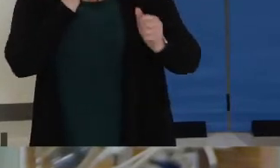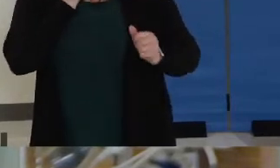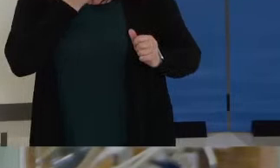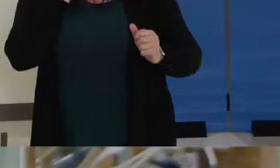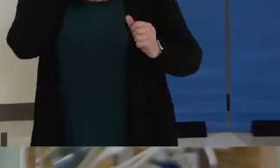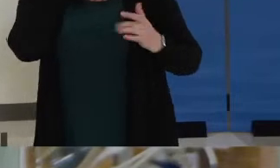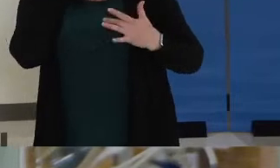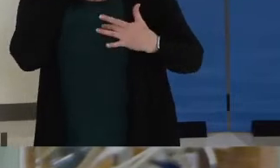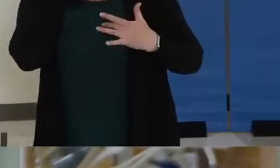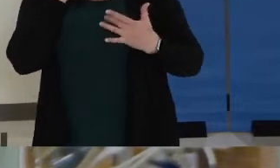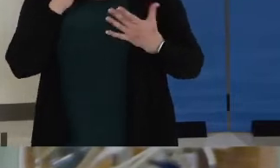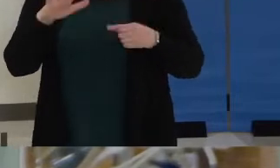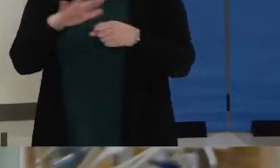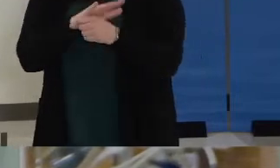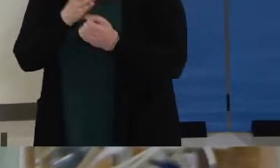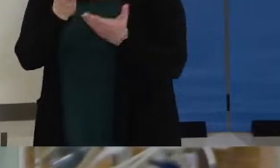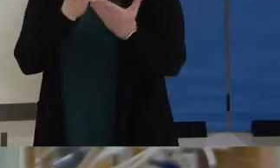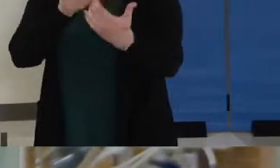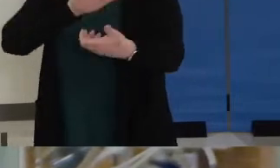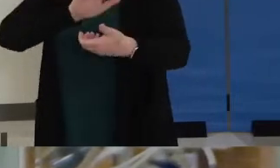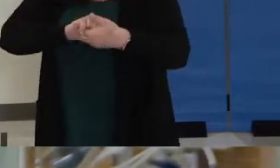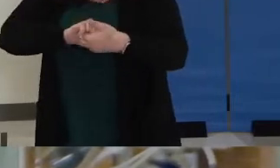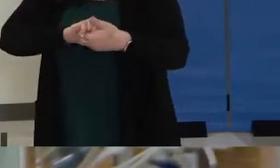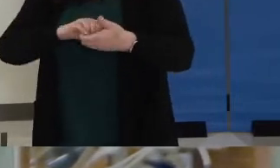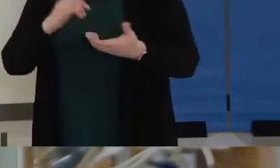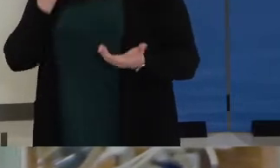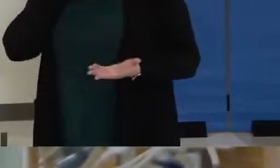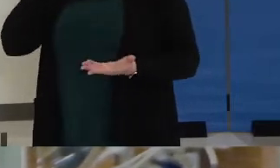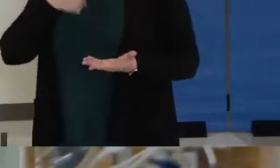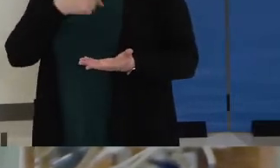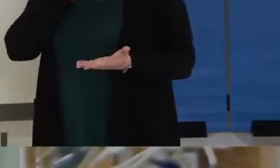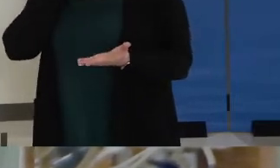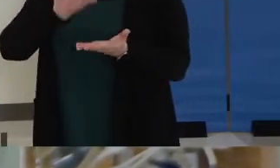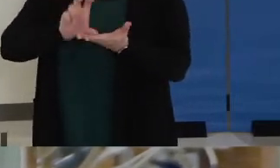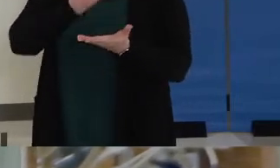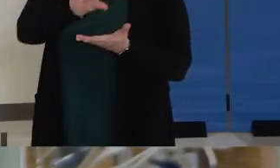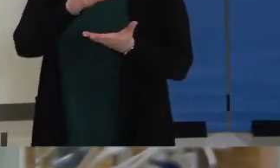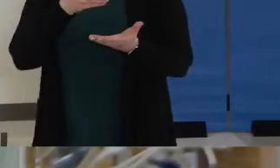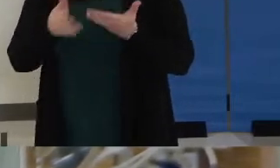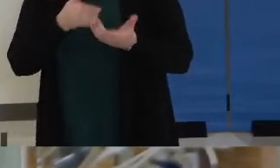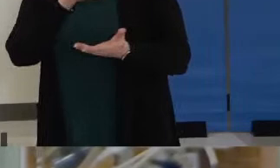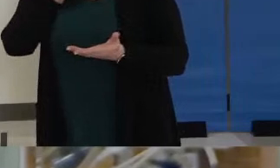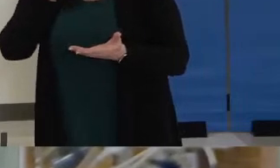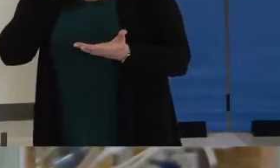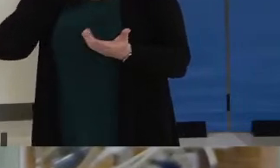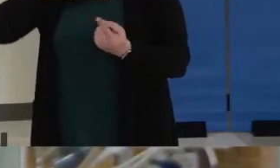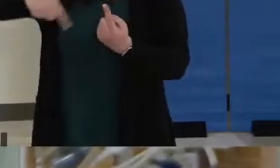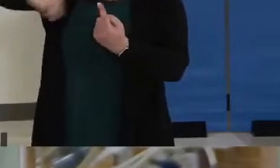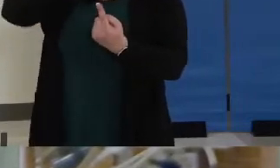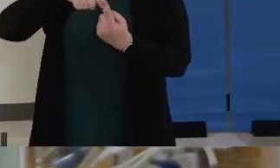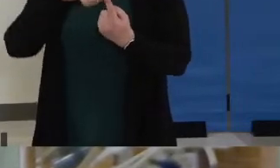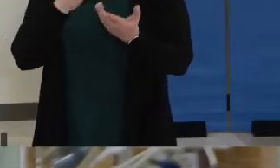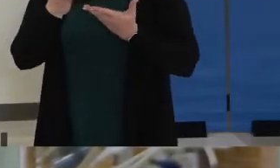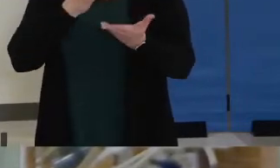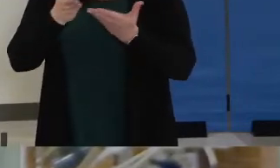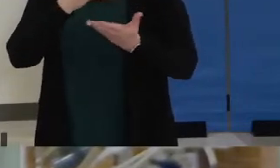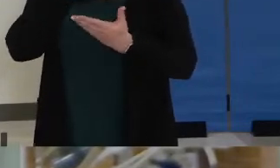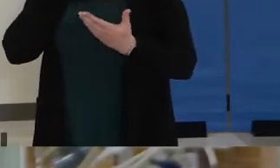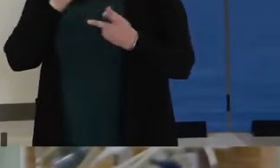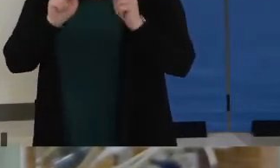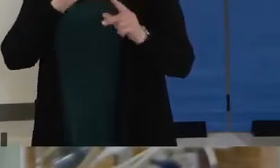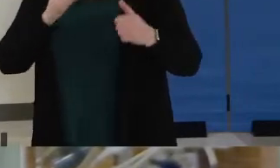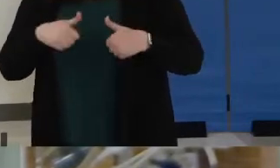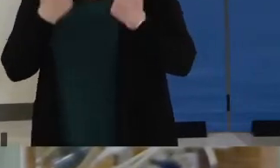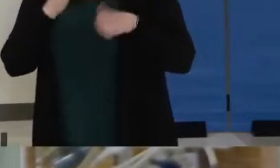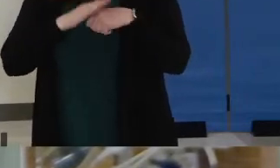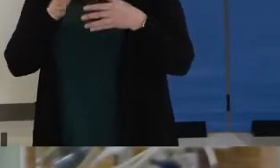service partnerships, the idea that we fund whatever it takes, the wraparound service model, because people living on the streets with